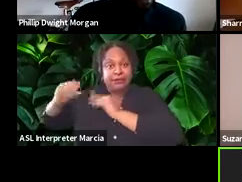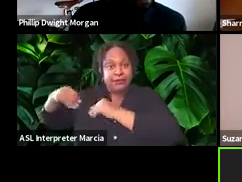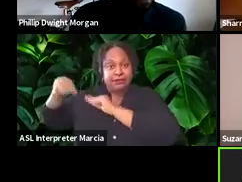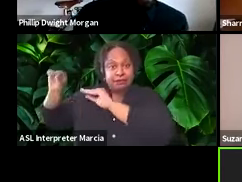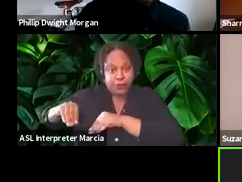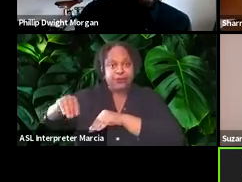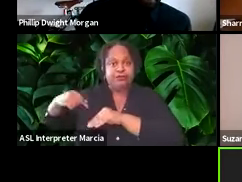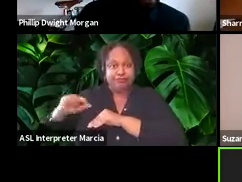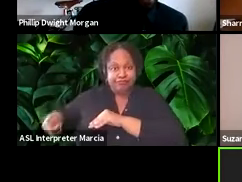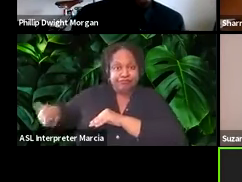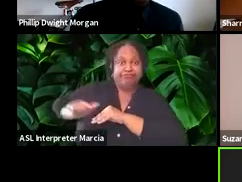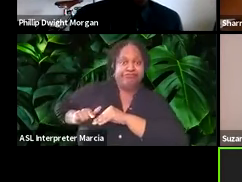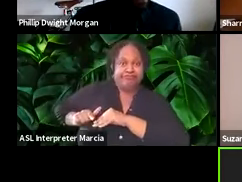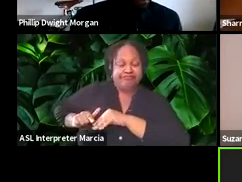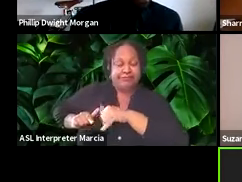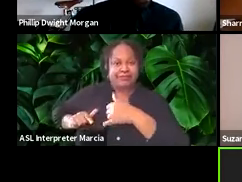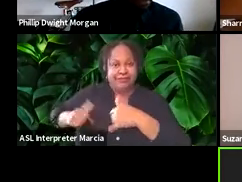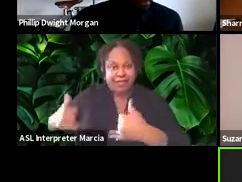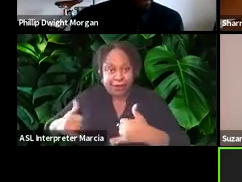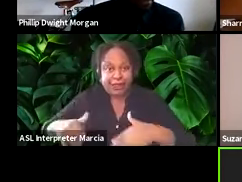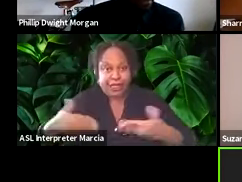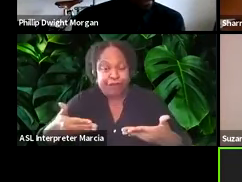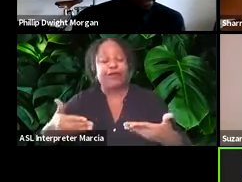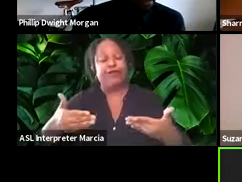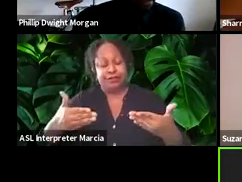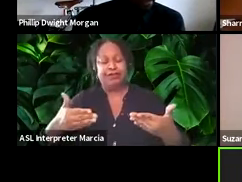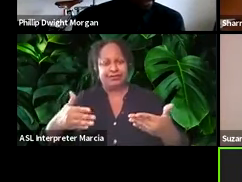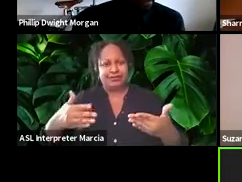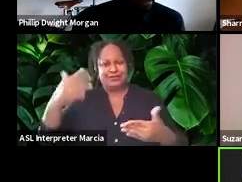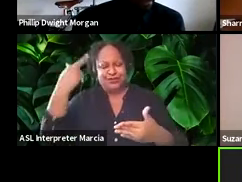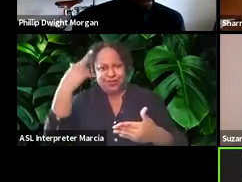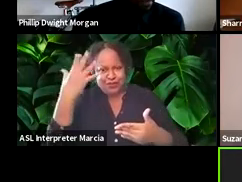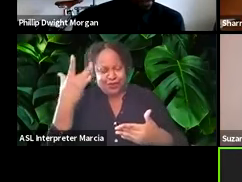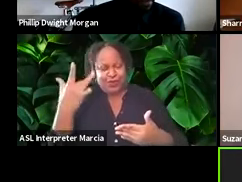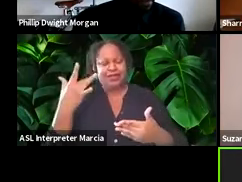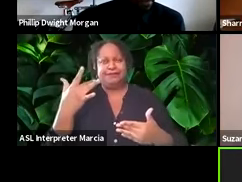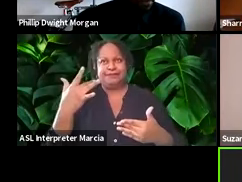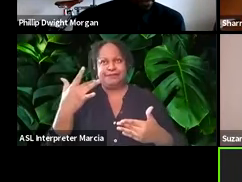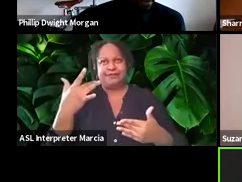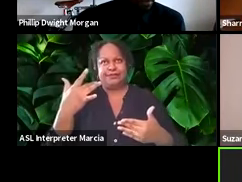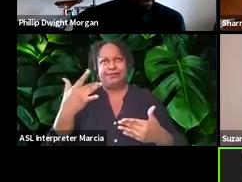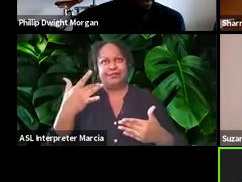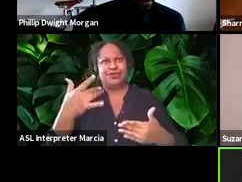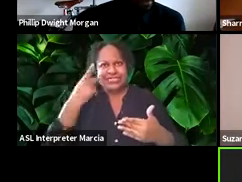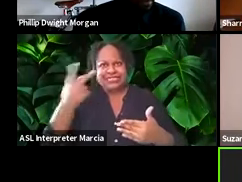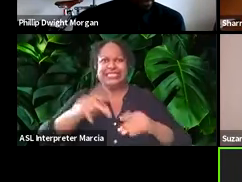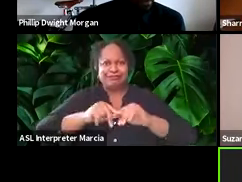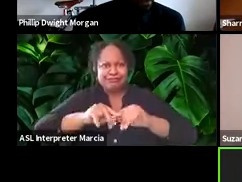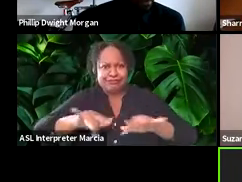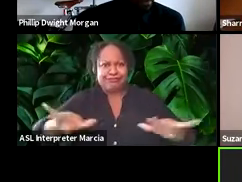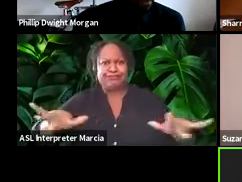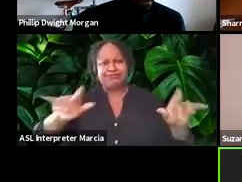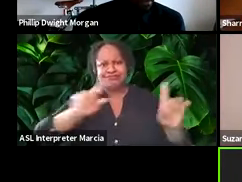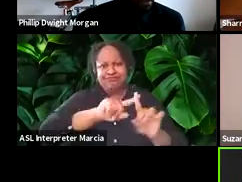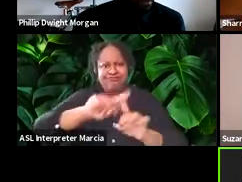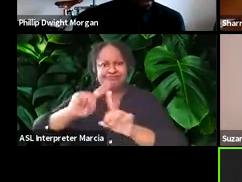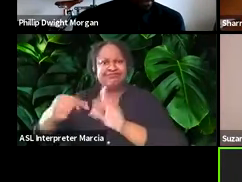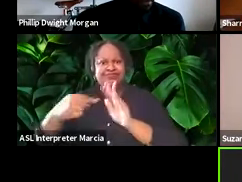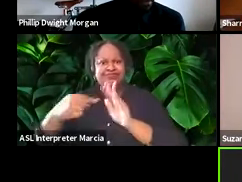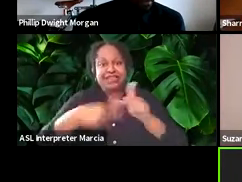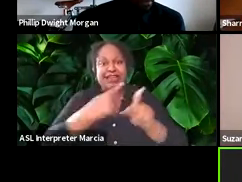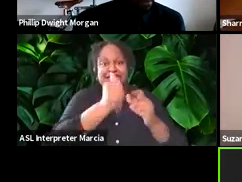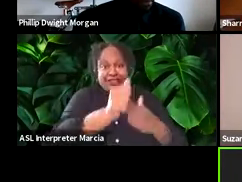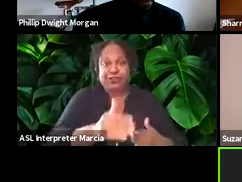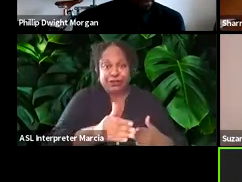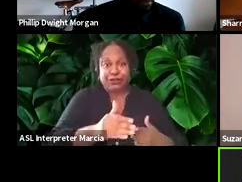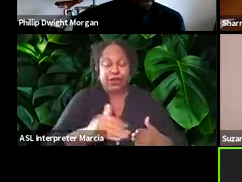ways. And I think that's the way that we have this broad, rich kind of sampling of examples of leadership